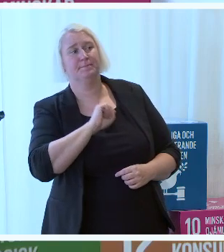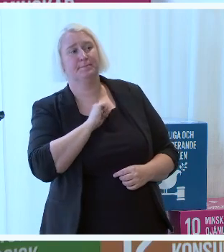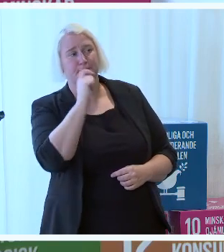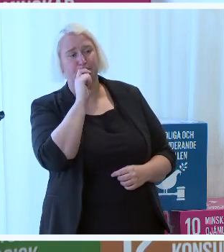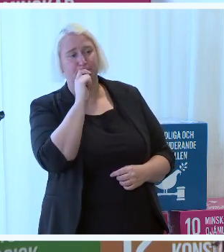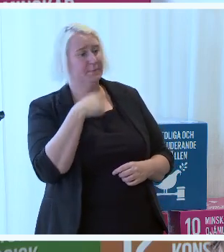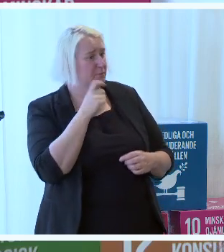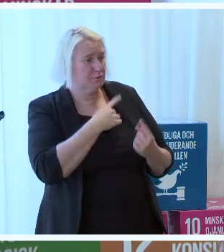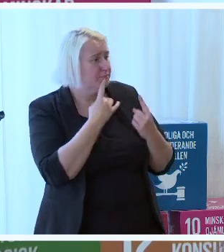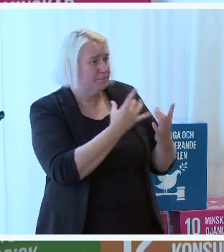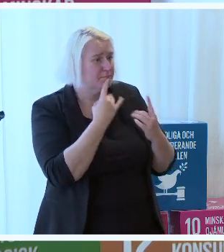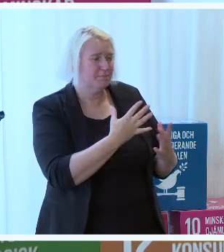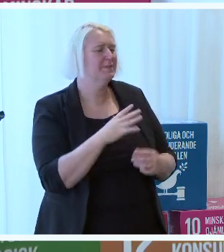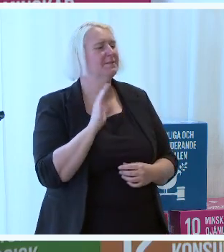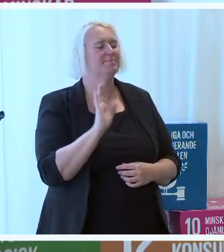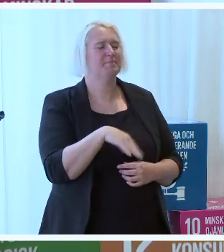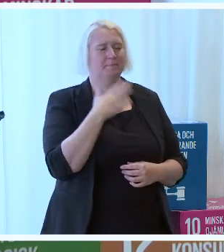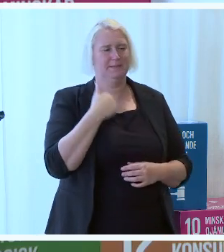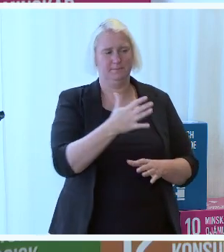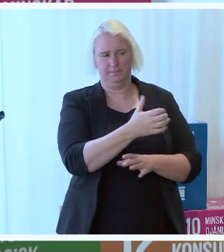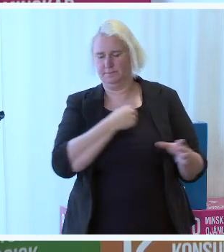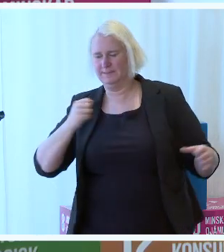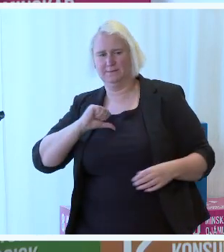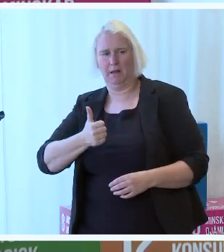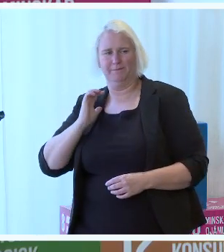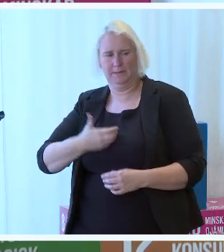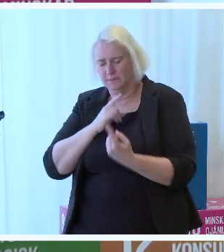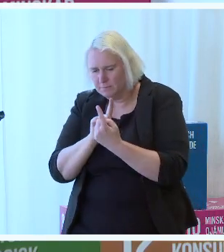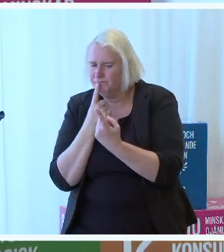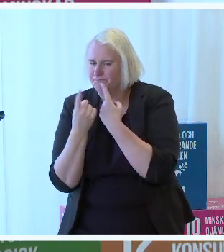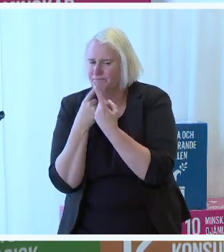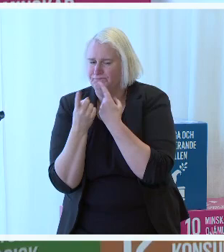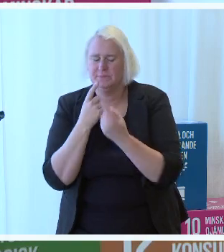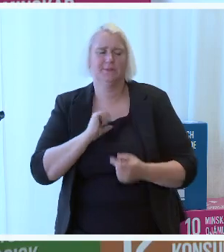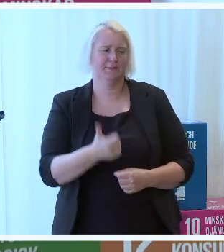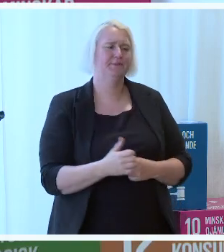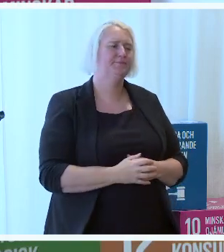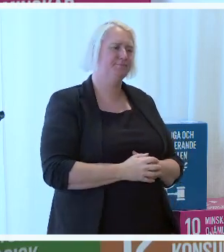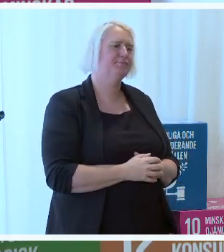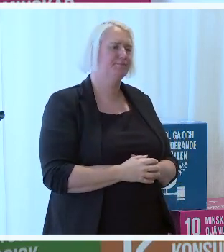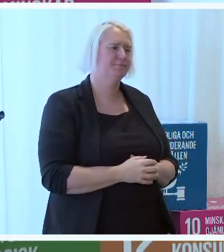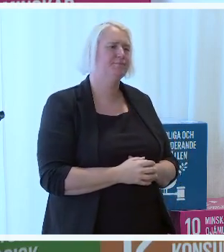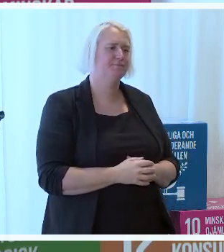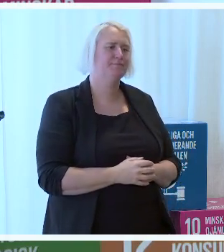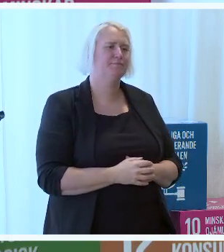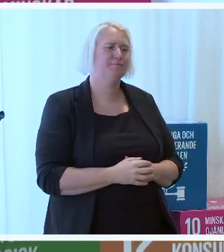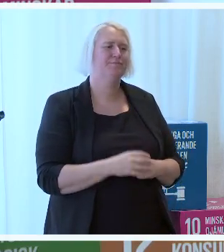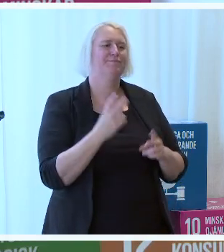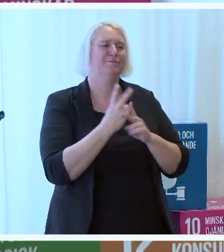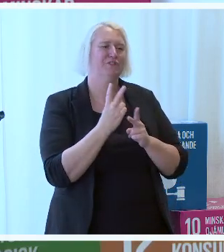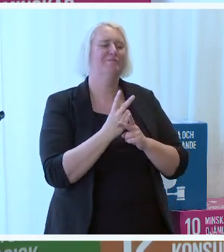to separate them. And that includes having staff who are women who can talk to the women sometimes. So,